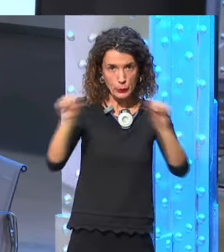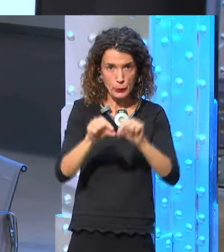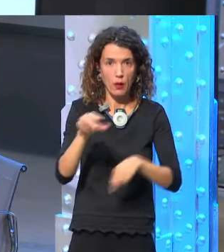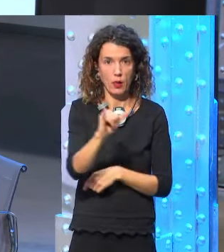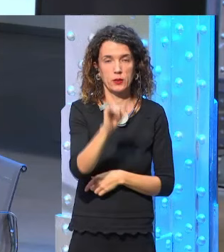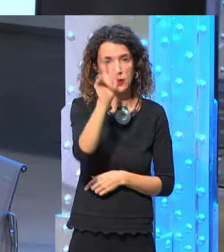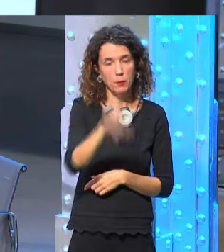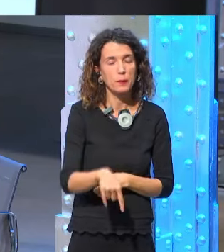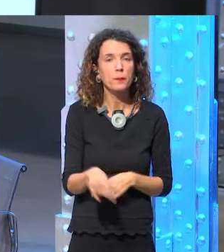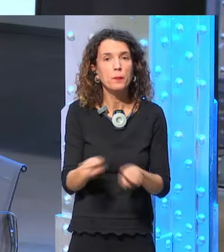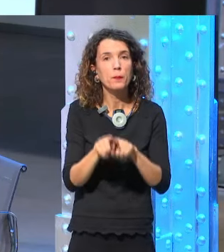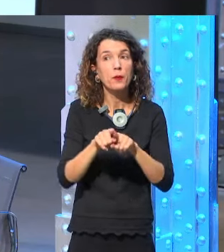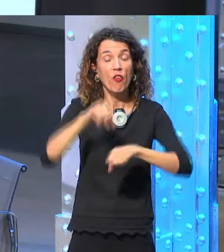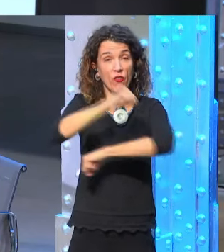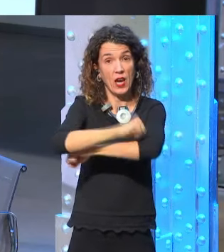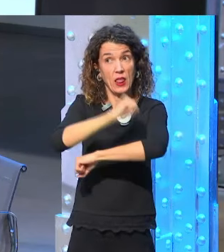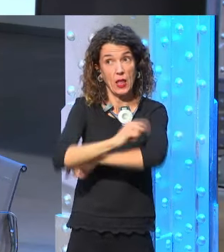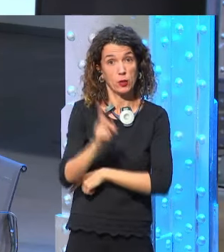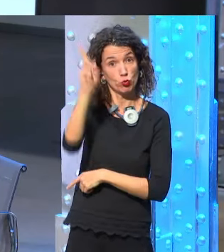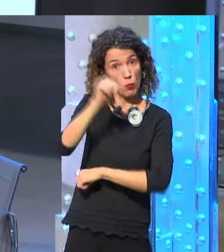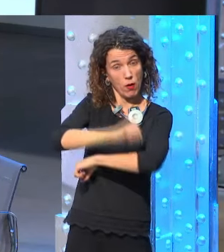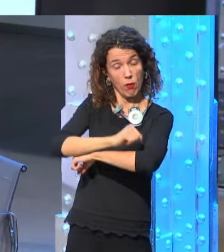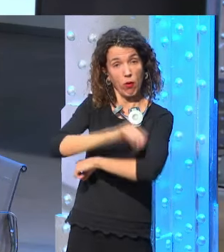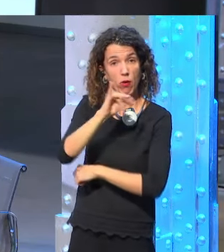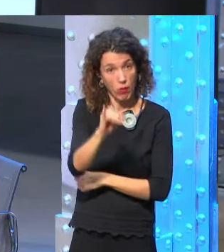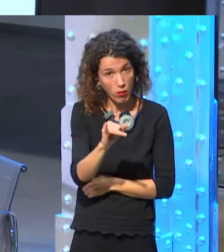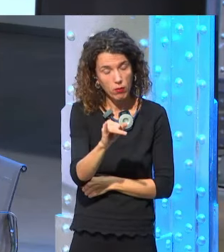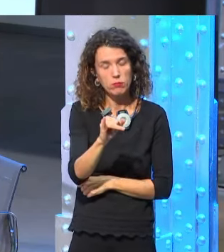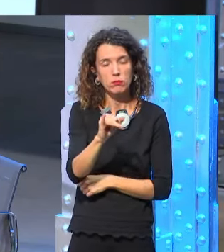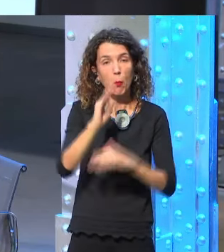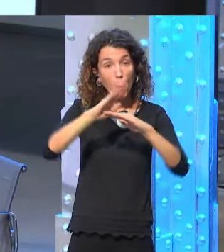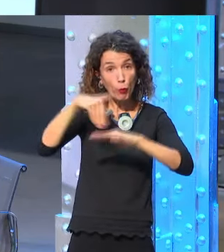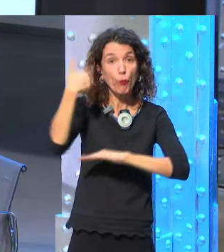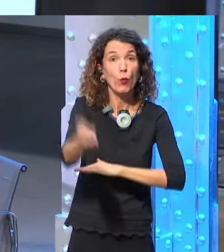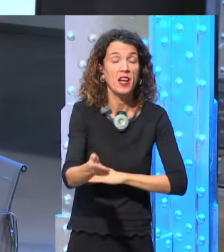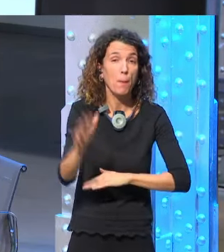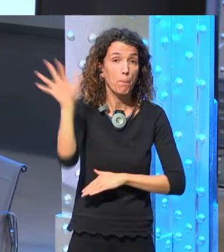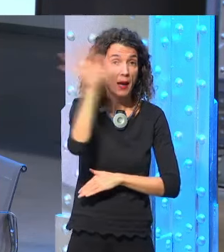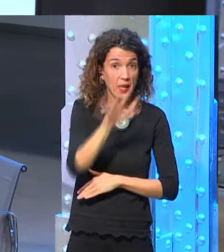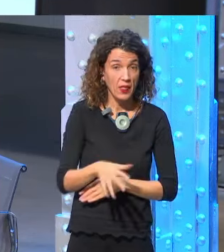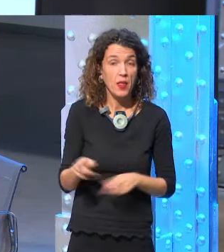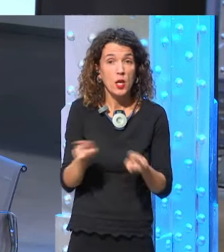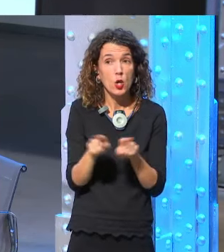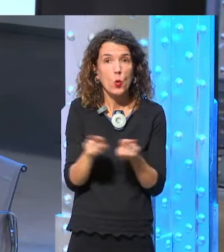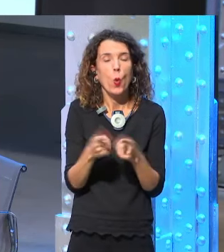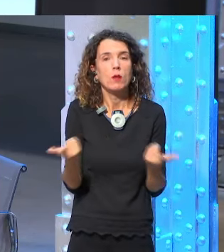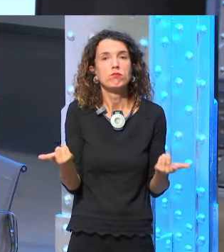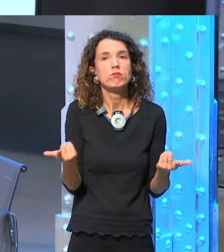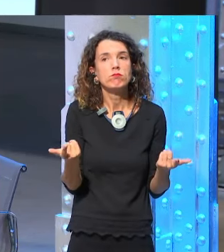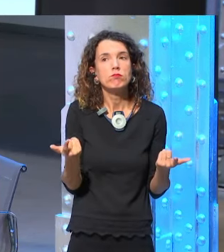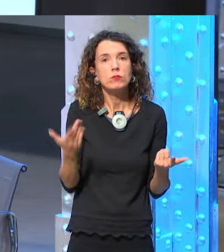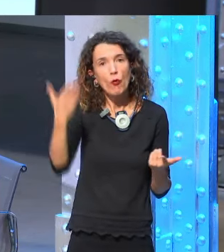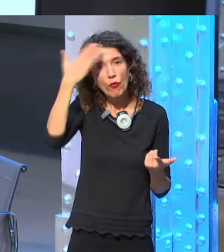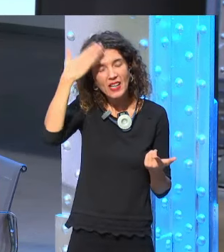And so what from outside looks like quite a closed or somewhat hidden facade is